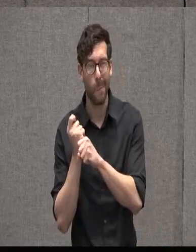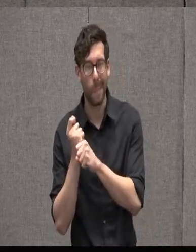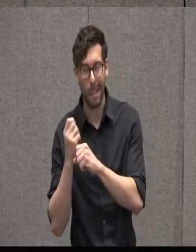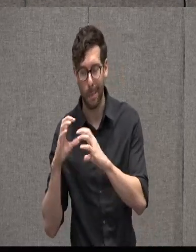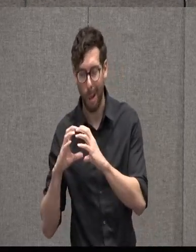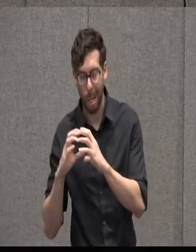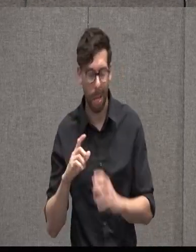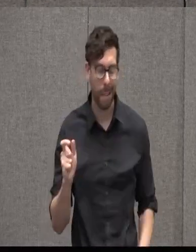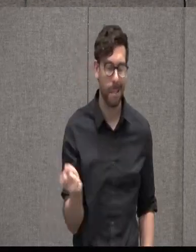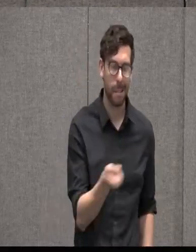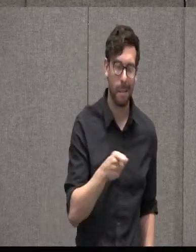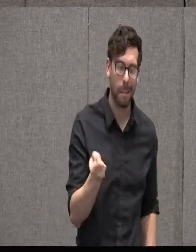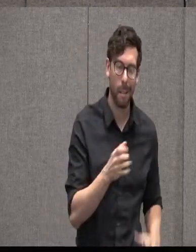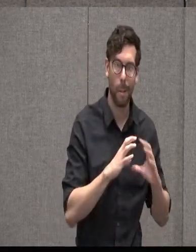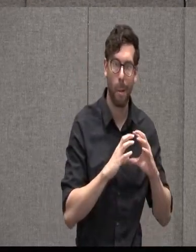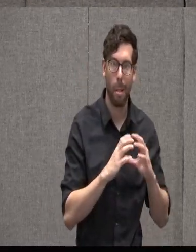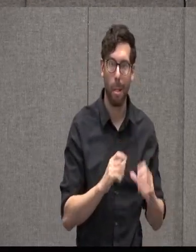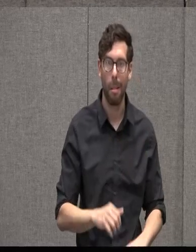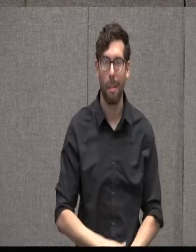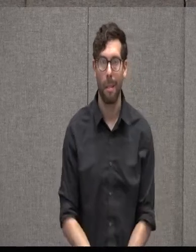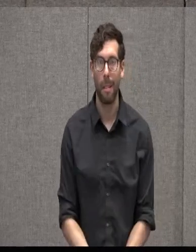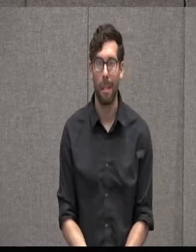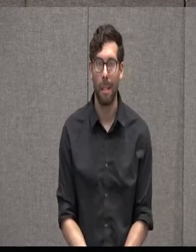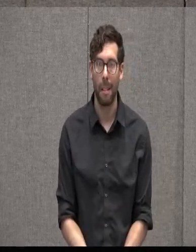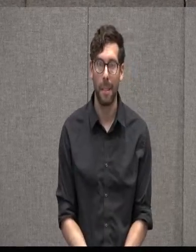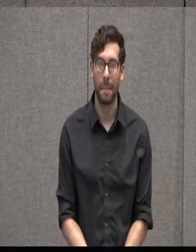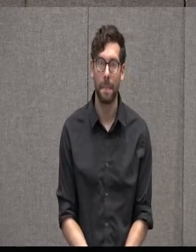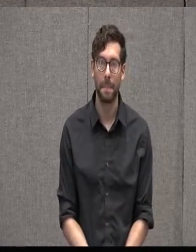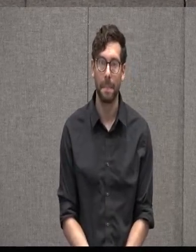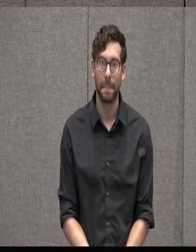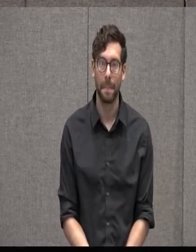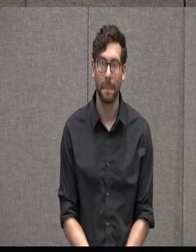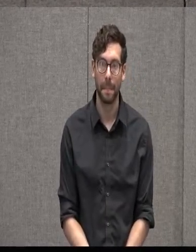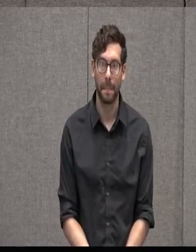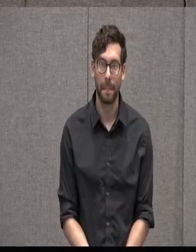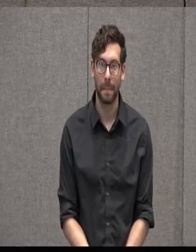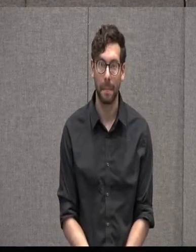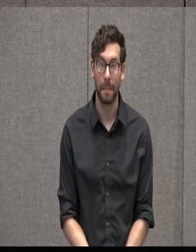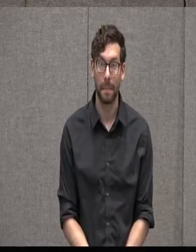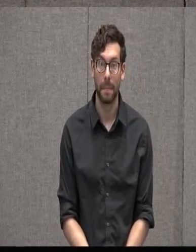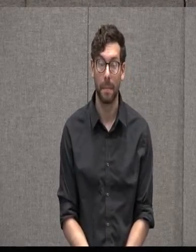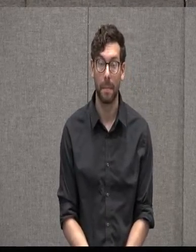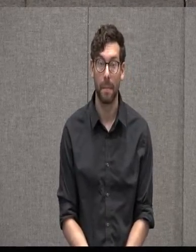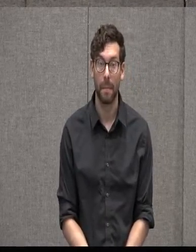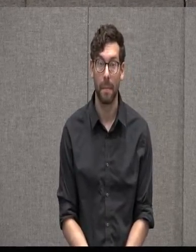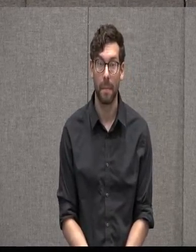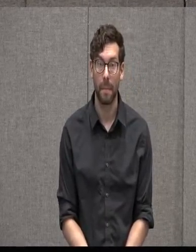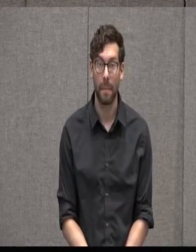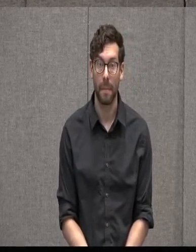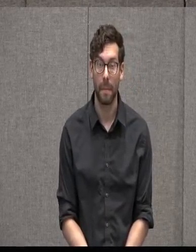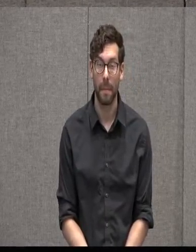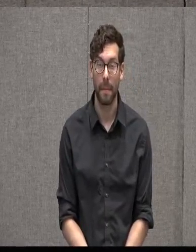Is that what you predicted would happen? What about a baseball and a tennis ball?